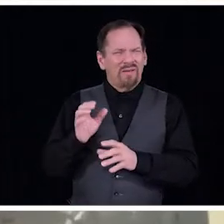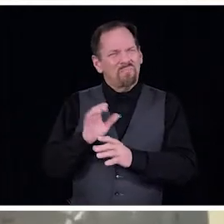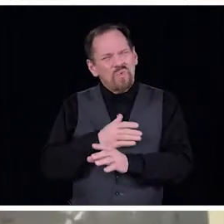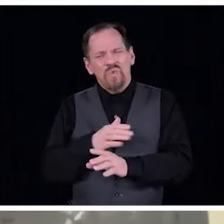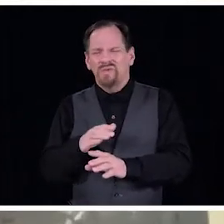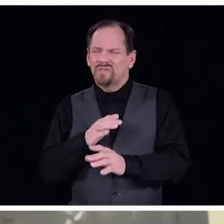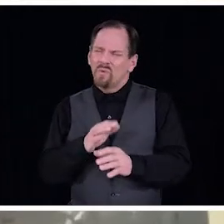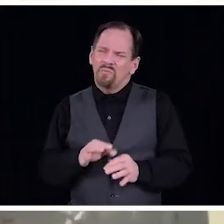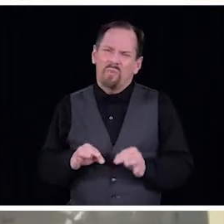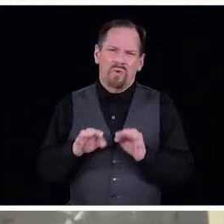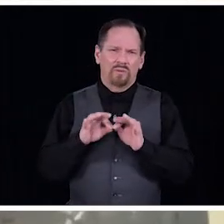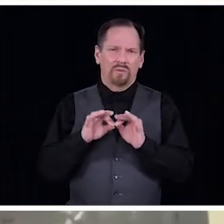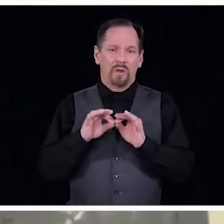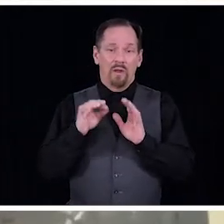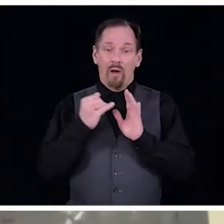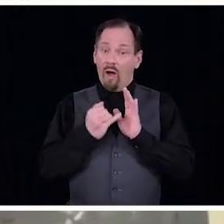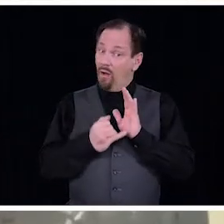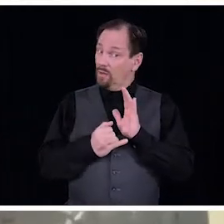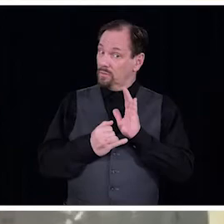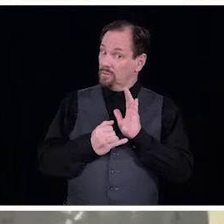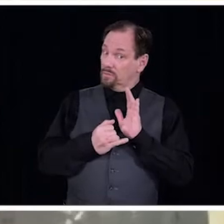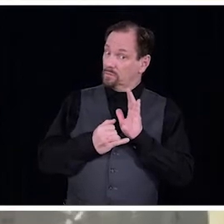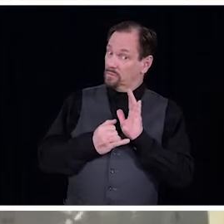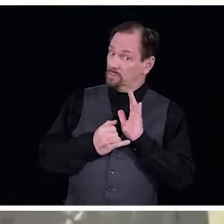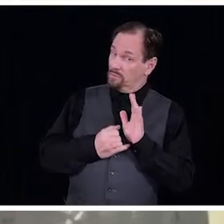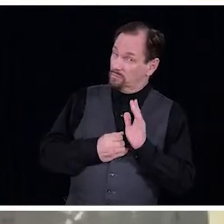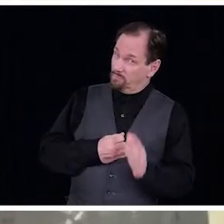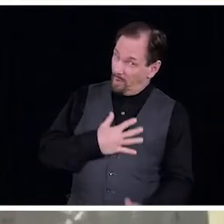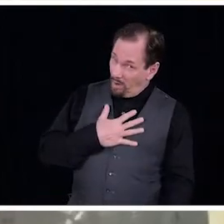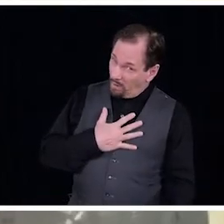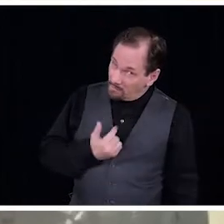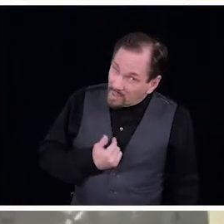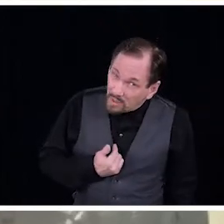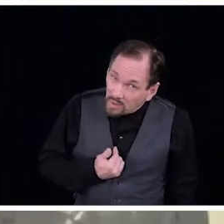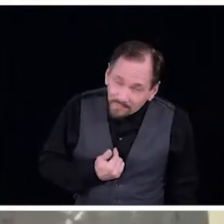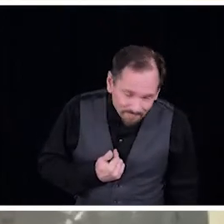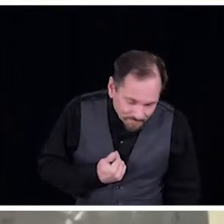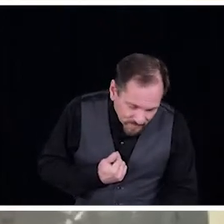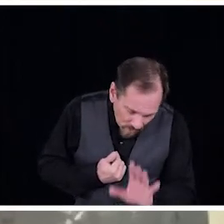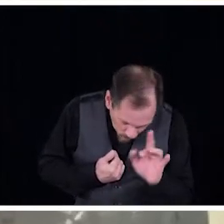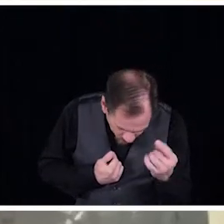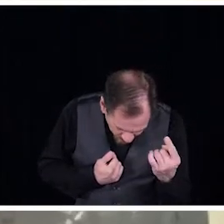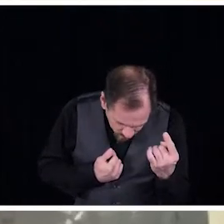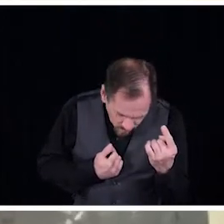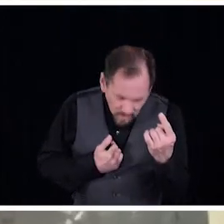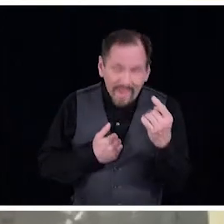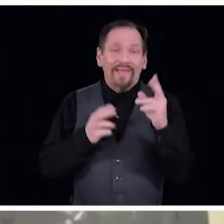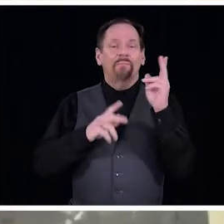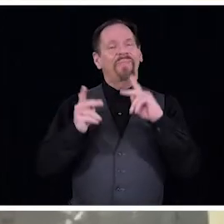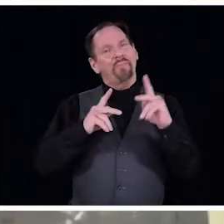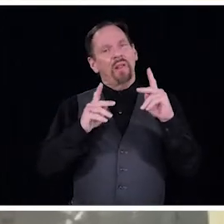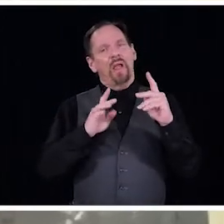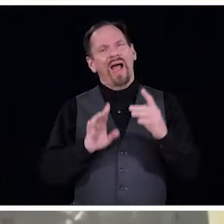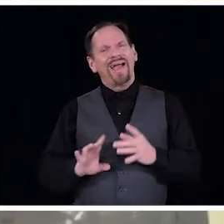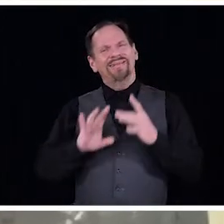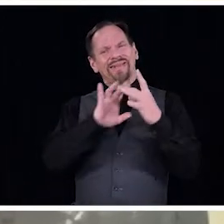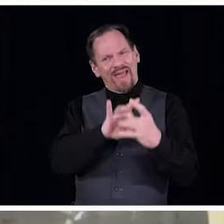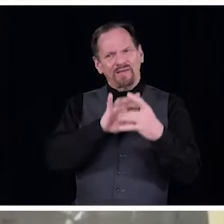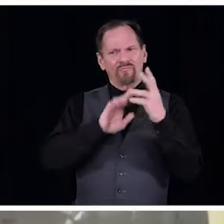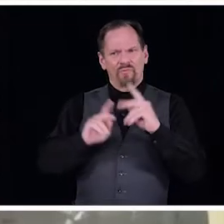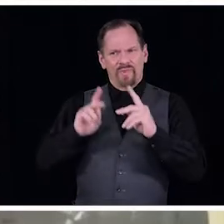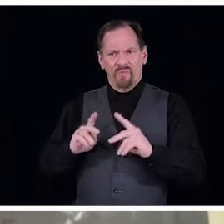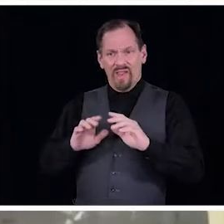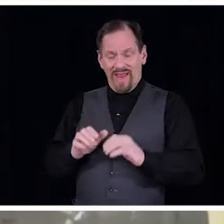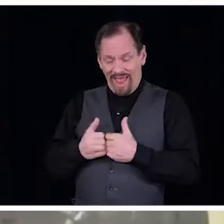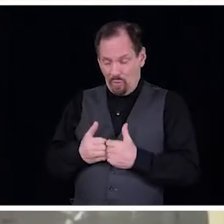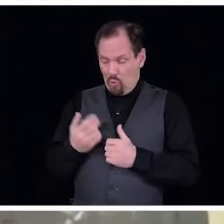Art alone isn't what drives me. It is people, our connectivity with people, and how these two influence the